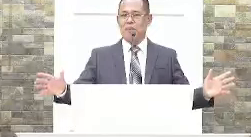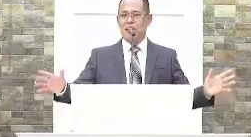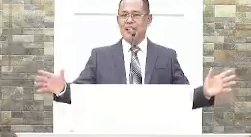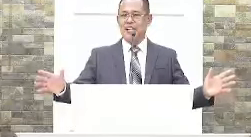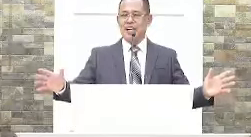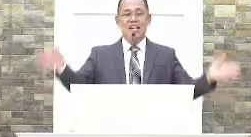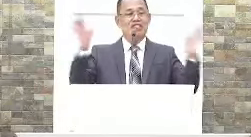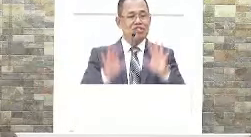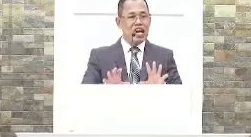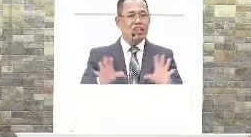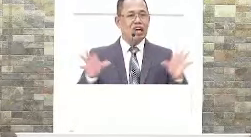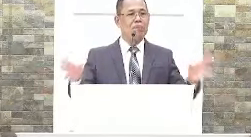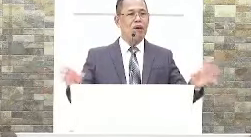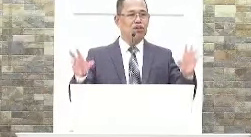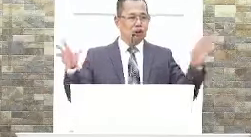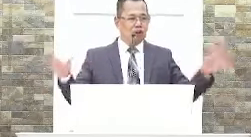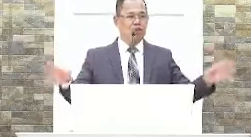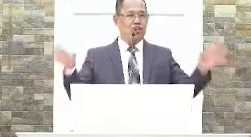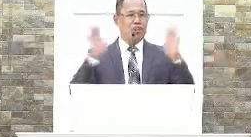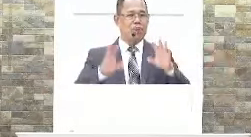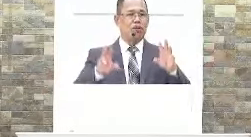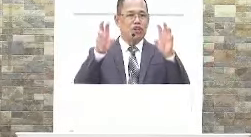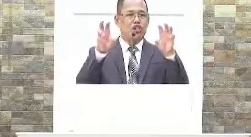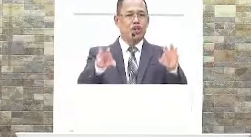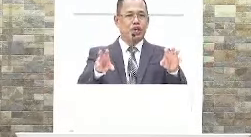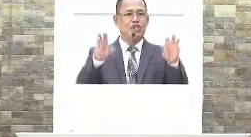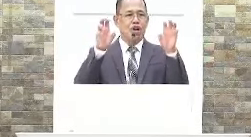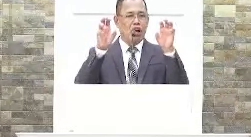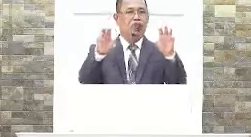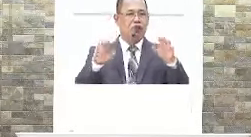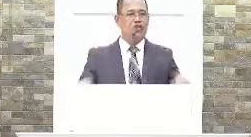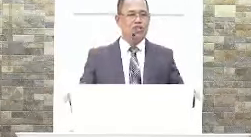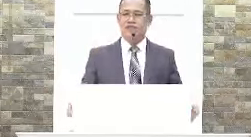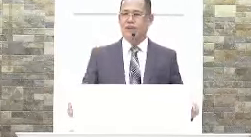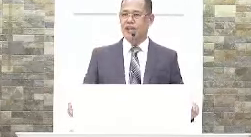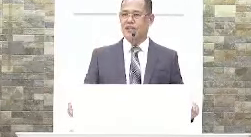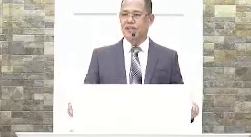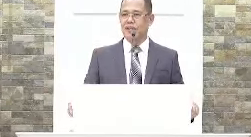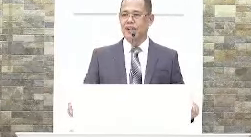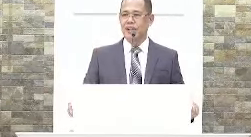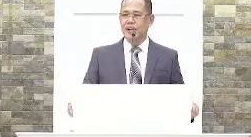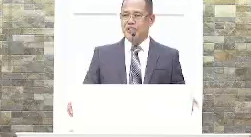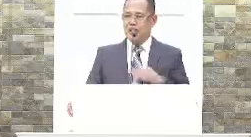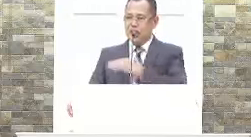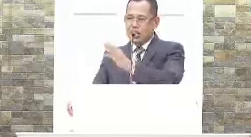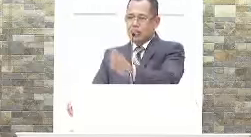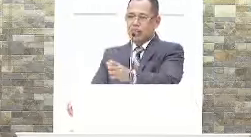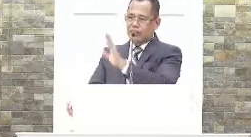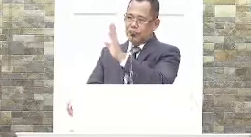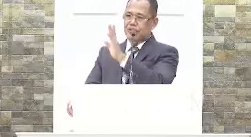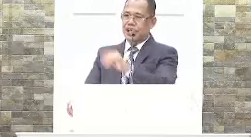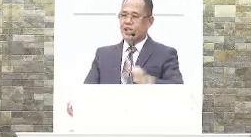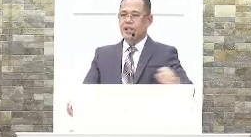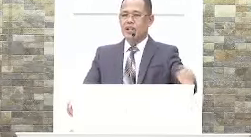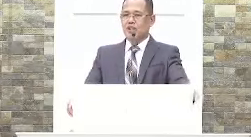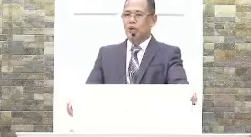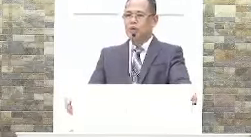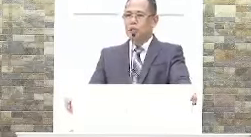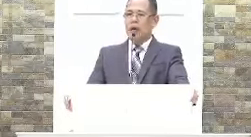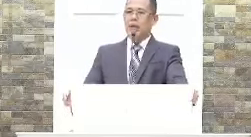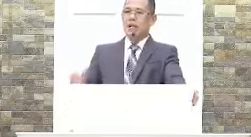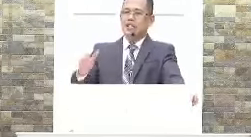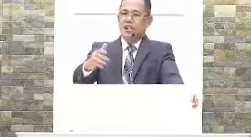niyo mapatid it is not about the culture It's about the church of the Lord Jesus Christ you see So that's the first thing